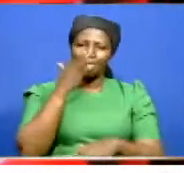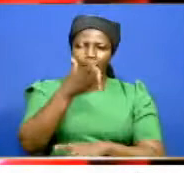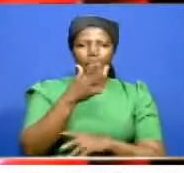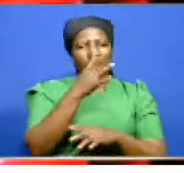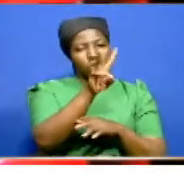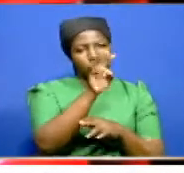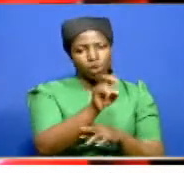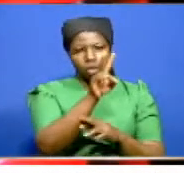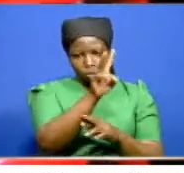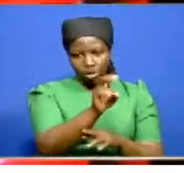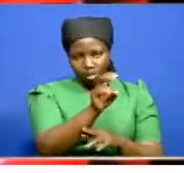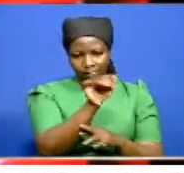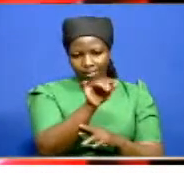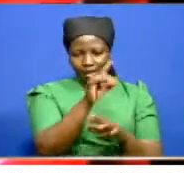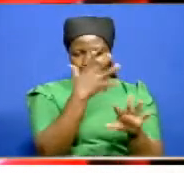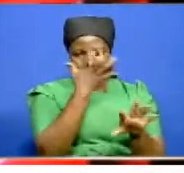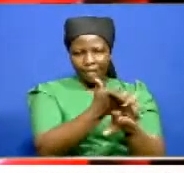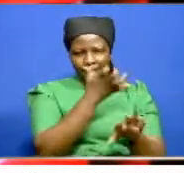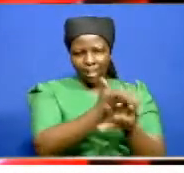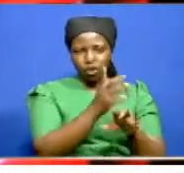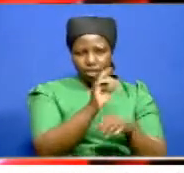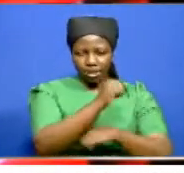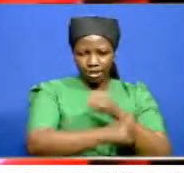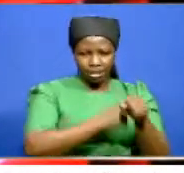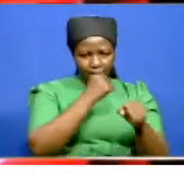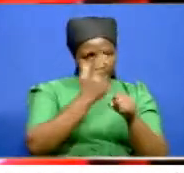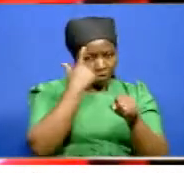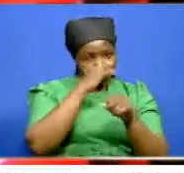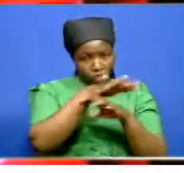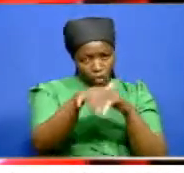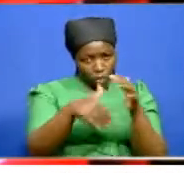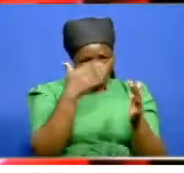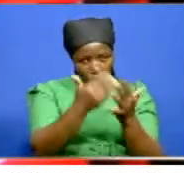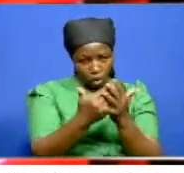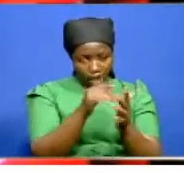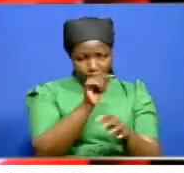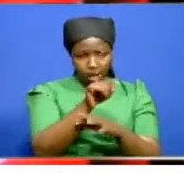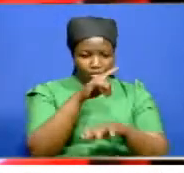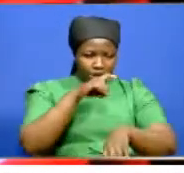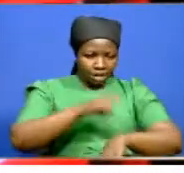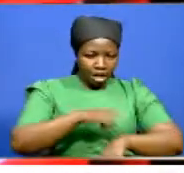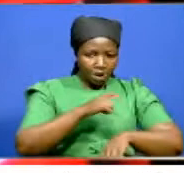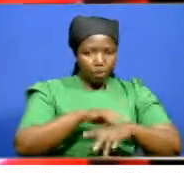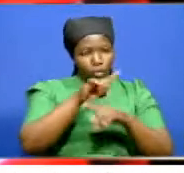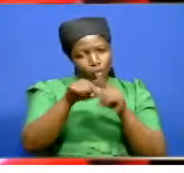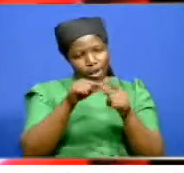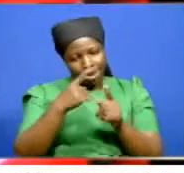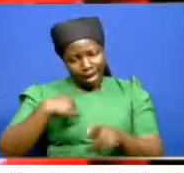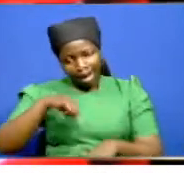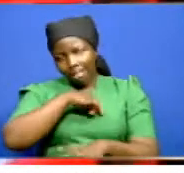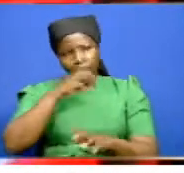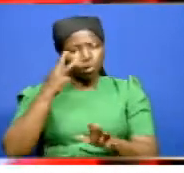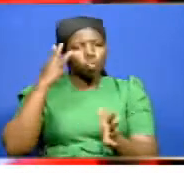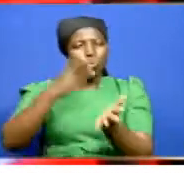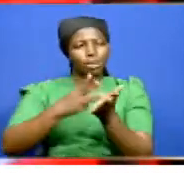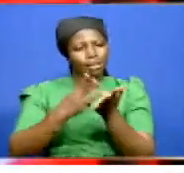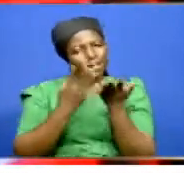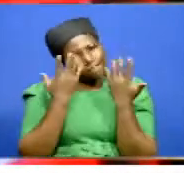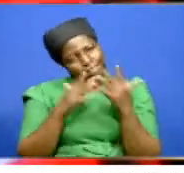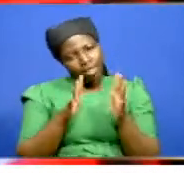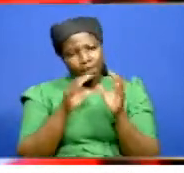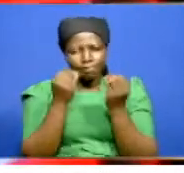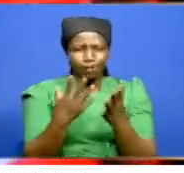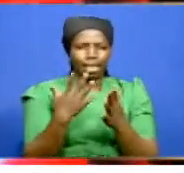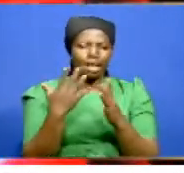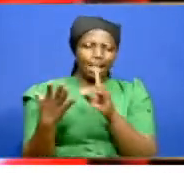2020 was a difficult year for everyone. It was a time when we witnessed the many gains we